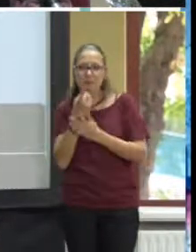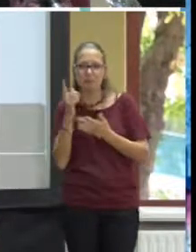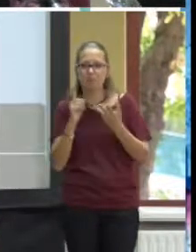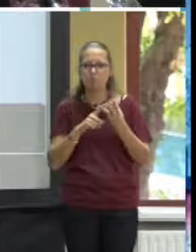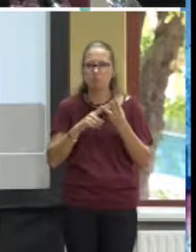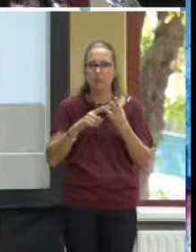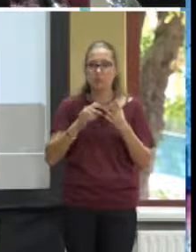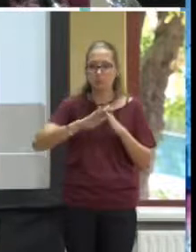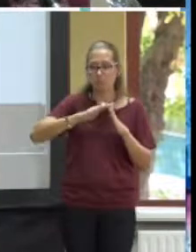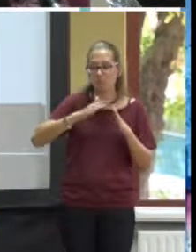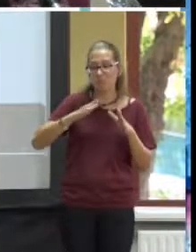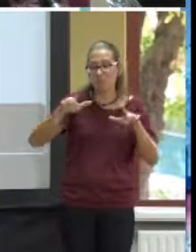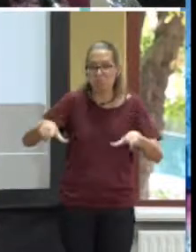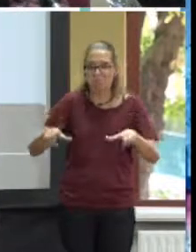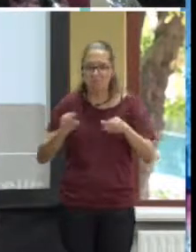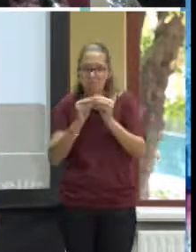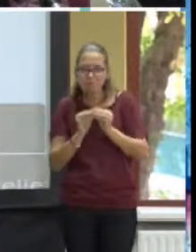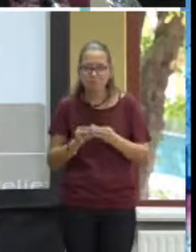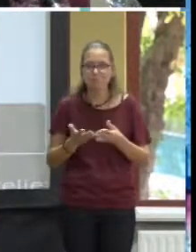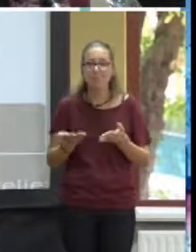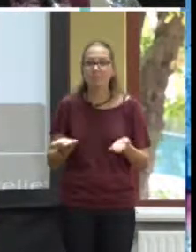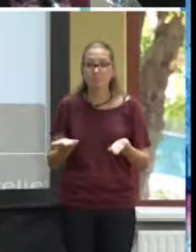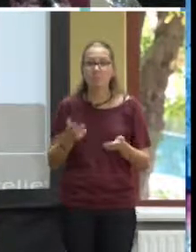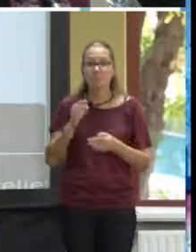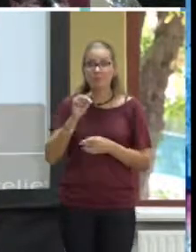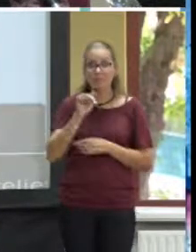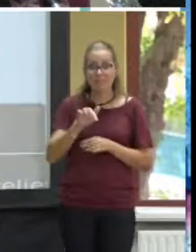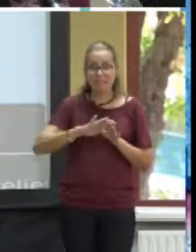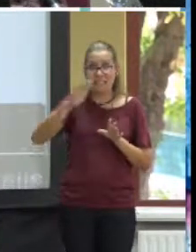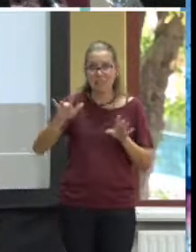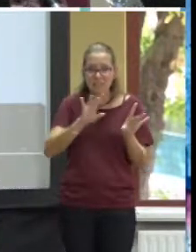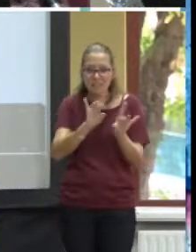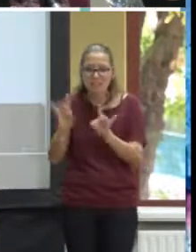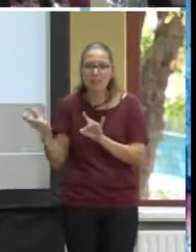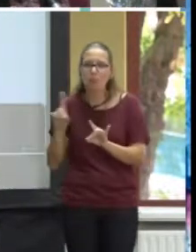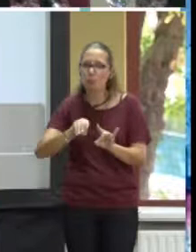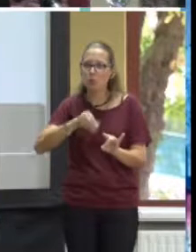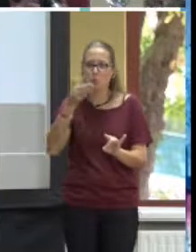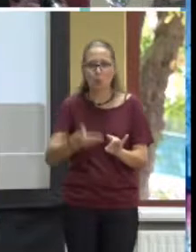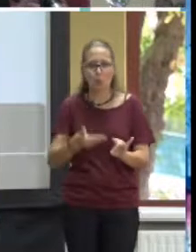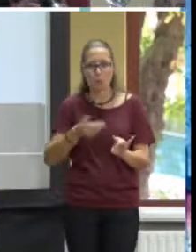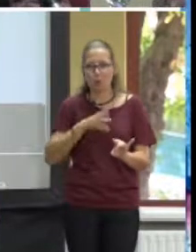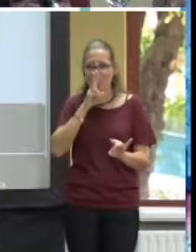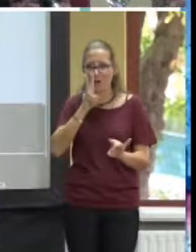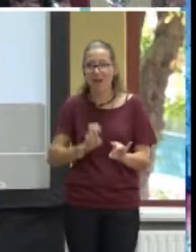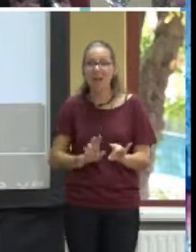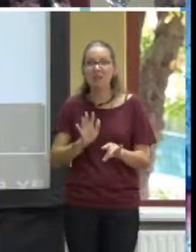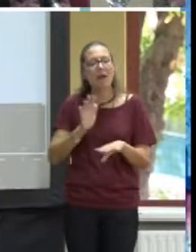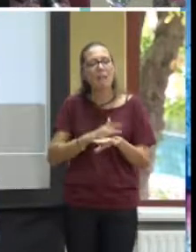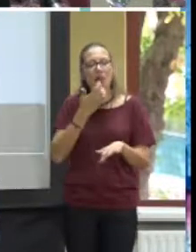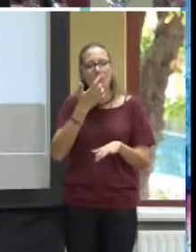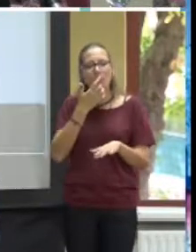maps, mock-ups. And in that sense, these were very important to be able to clarify